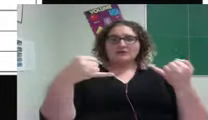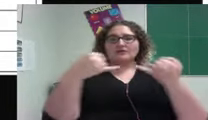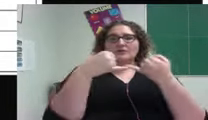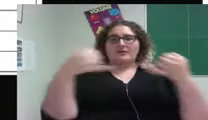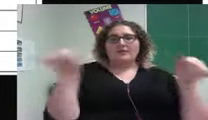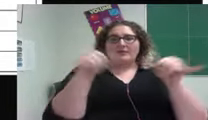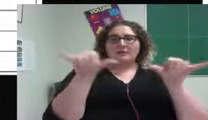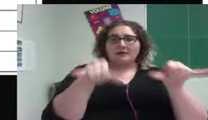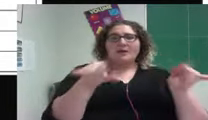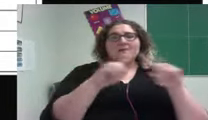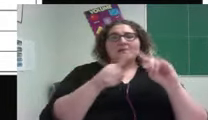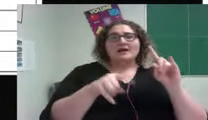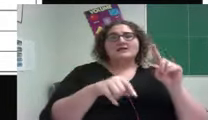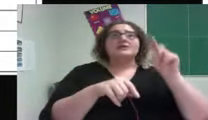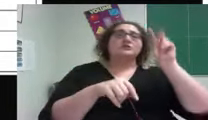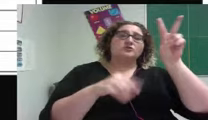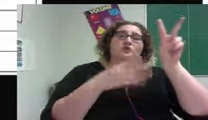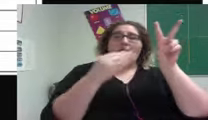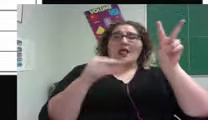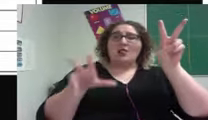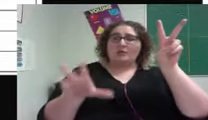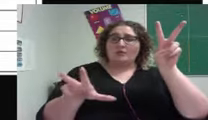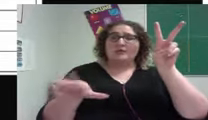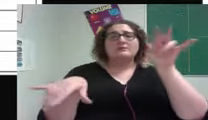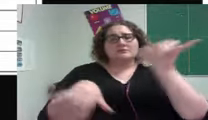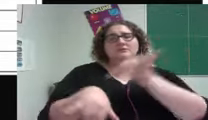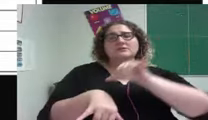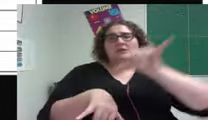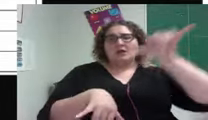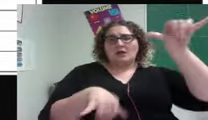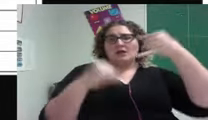let's see, to write that down, we would say